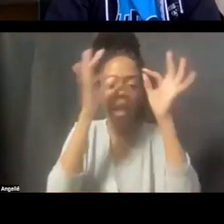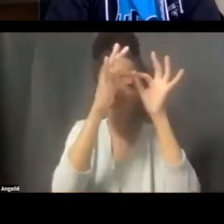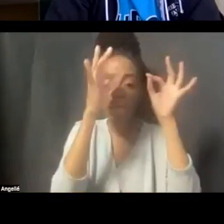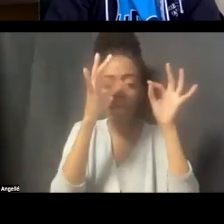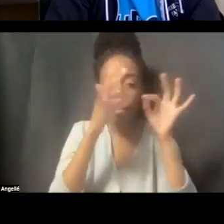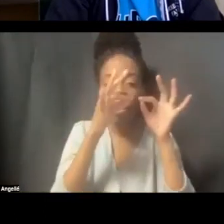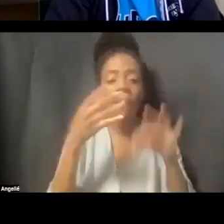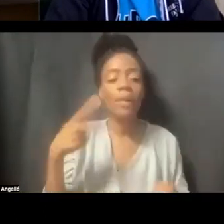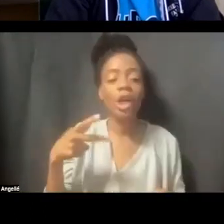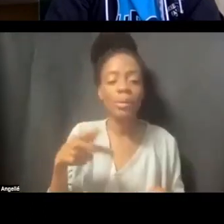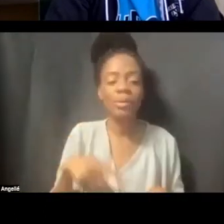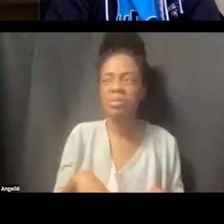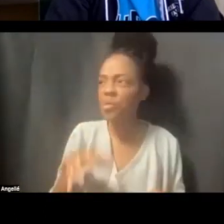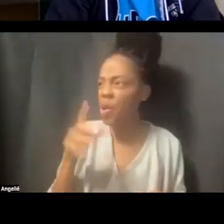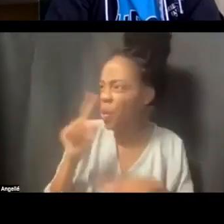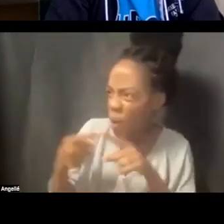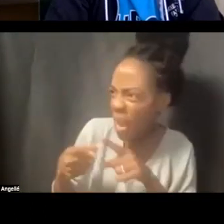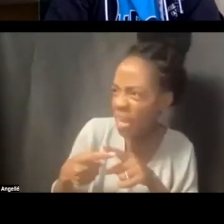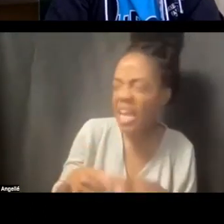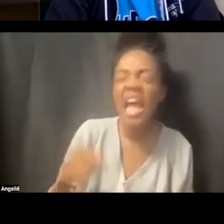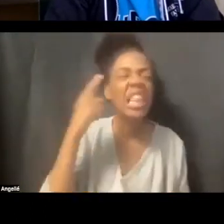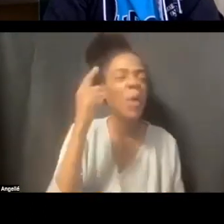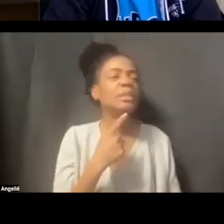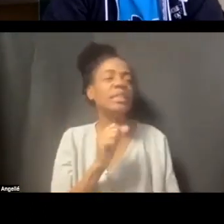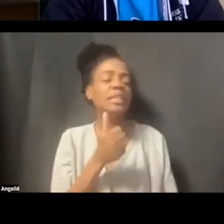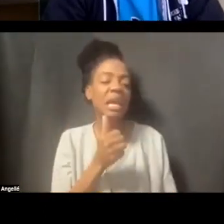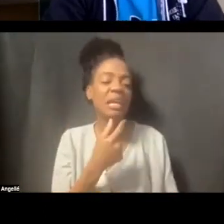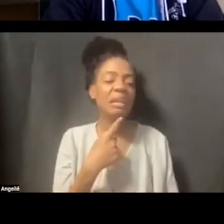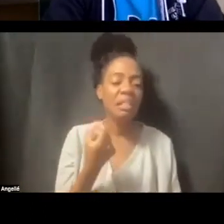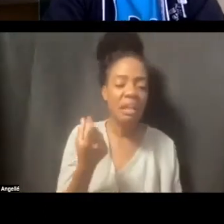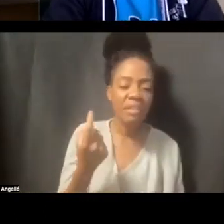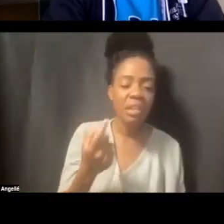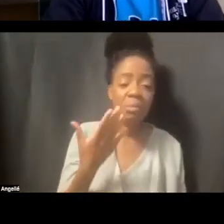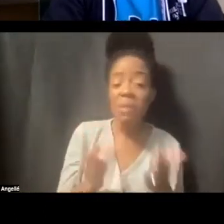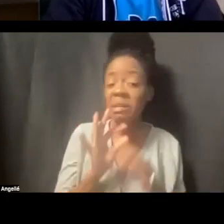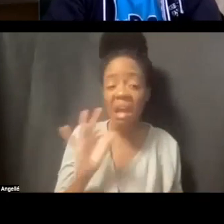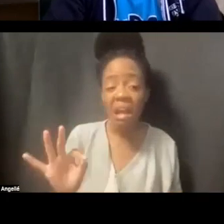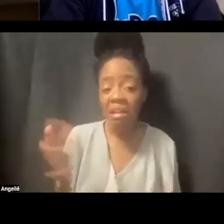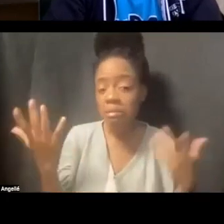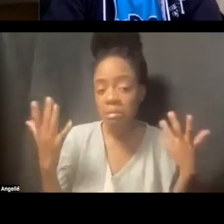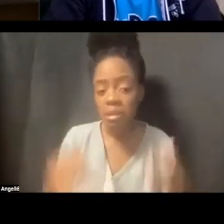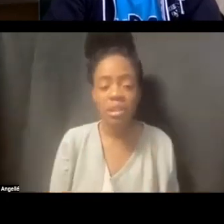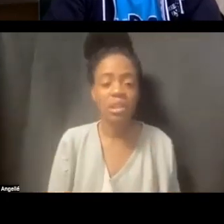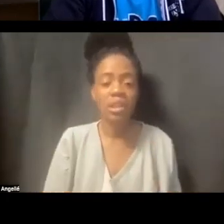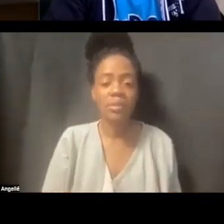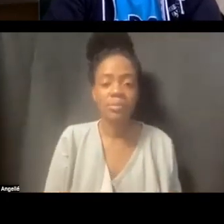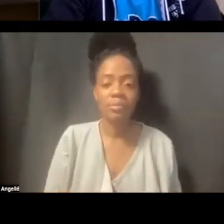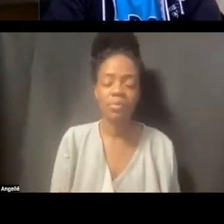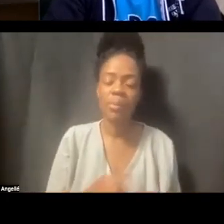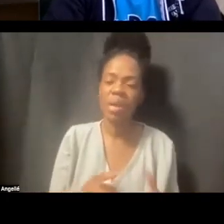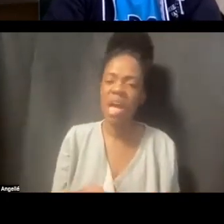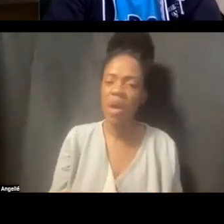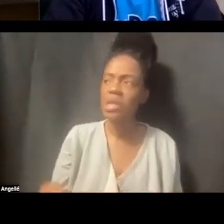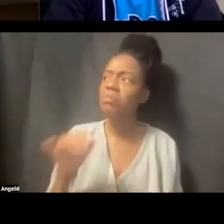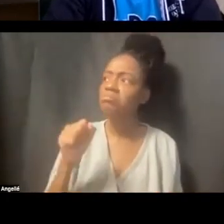Probably 10 or 11. Oh, I love it. Yeah. No, maybe younger, maybe 9. Wow. But it made me think, yeah, I do.